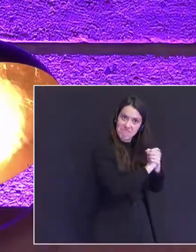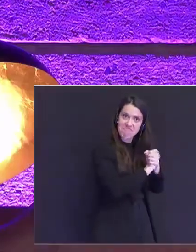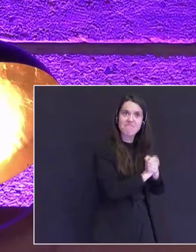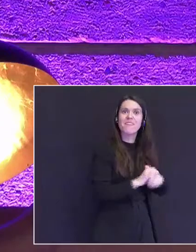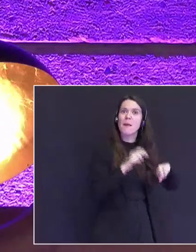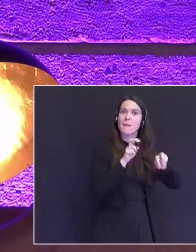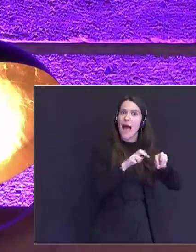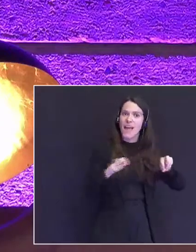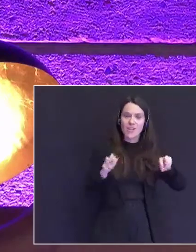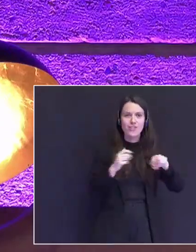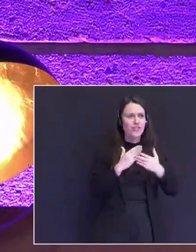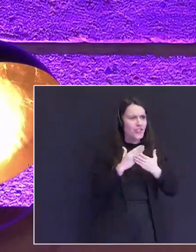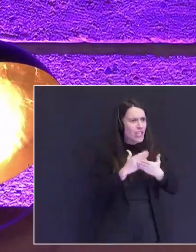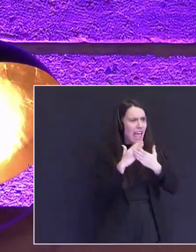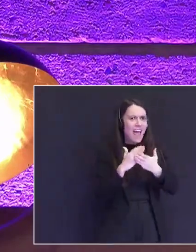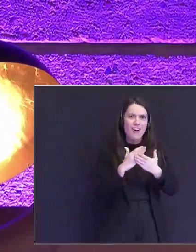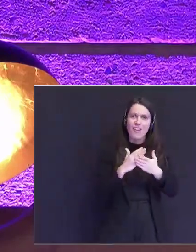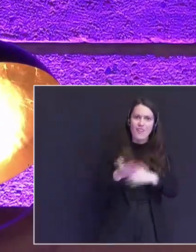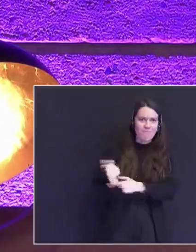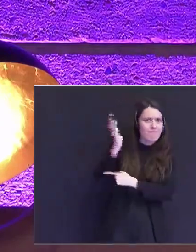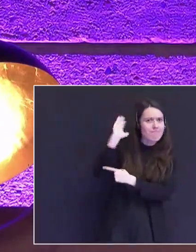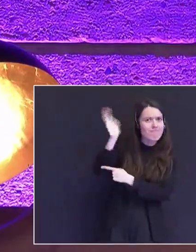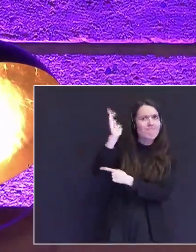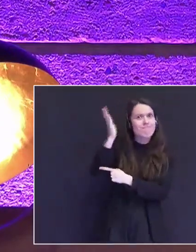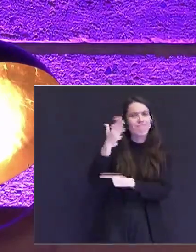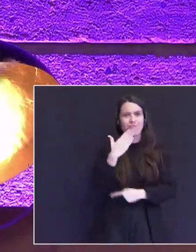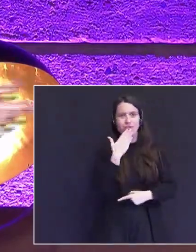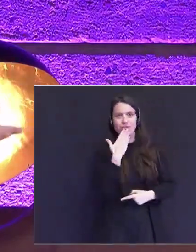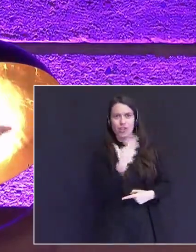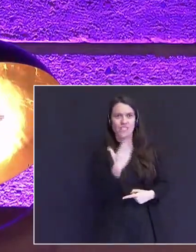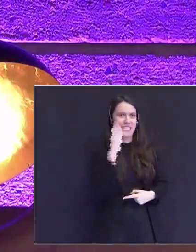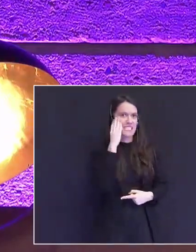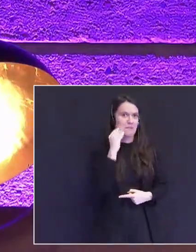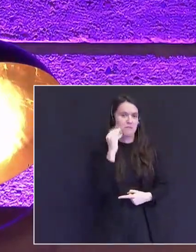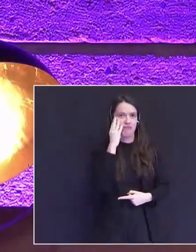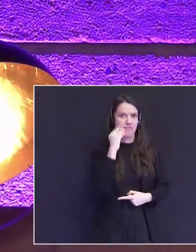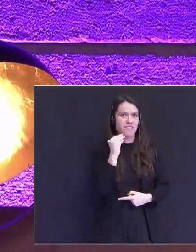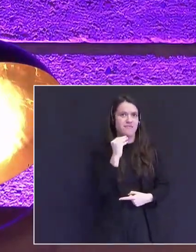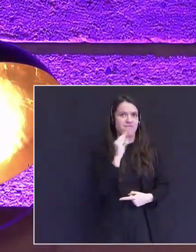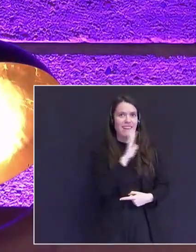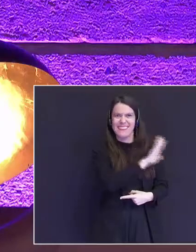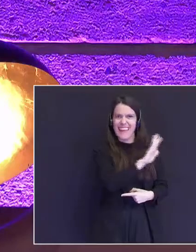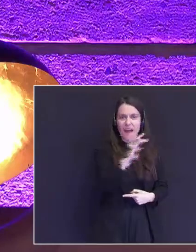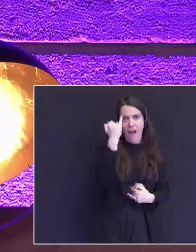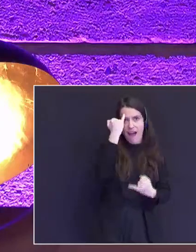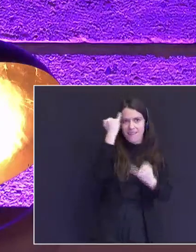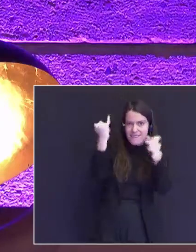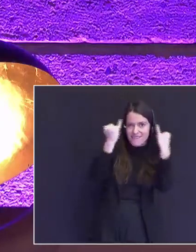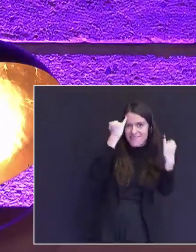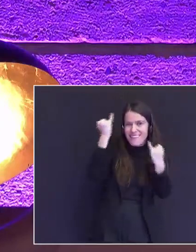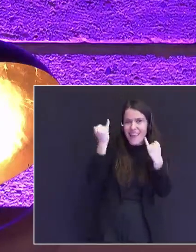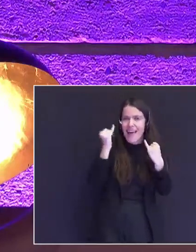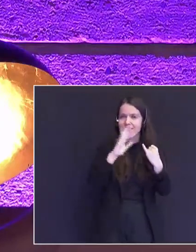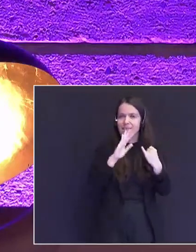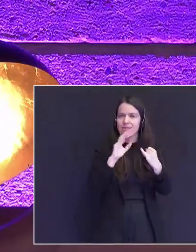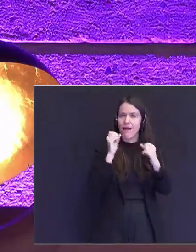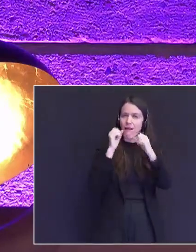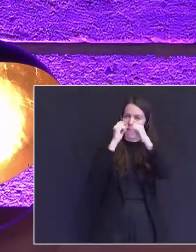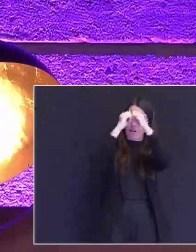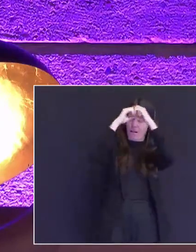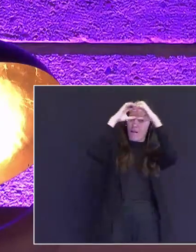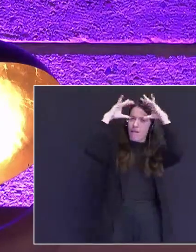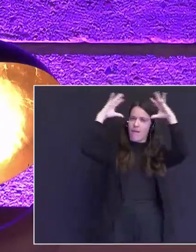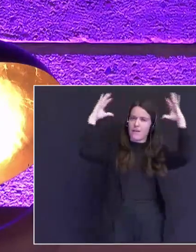for sharing with us their great experience, their ideas, and their understanding